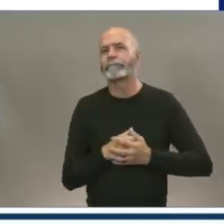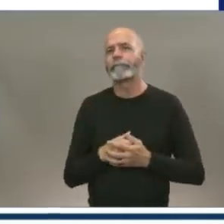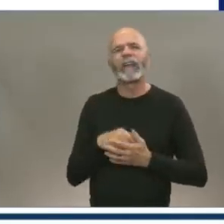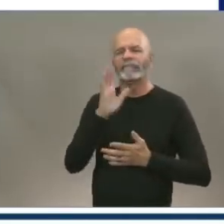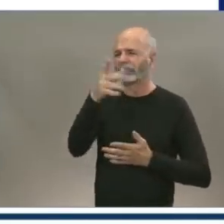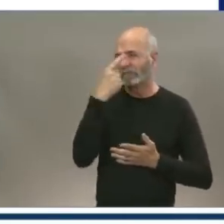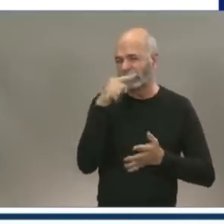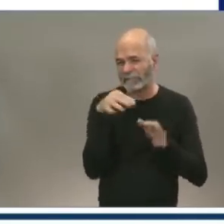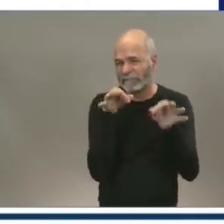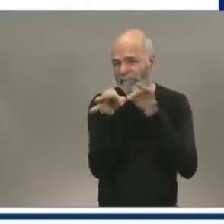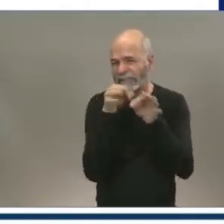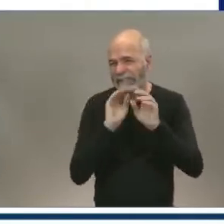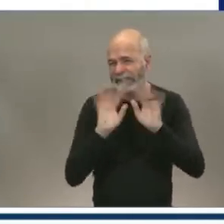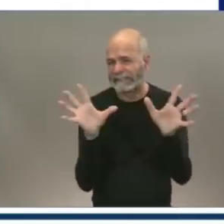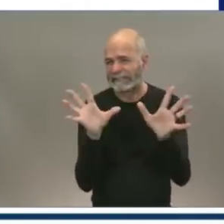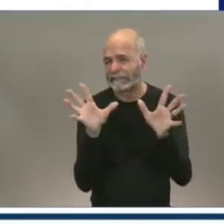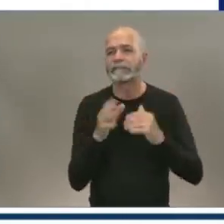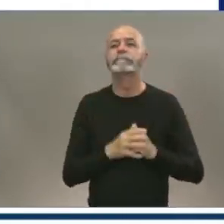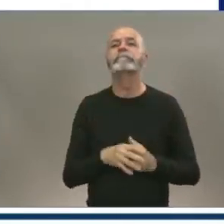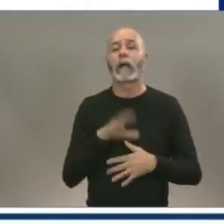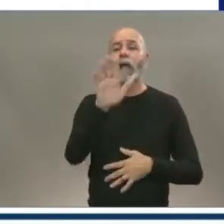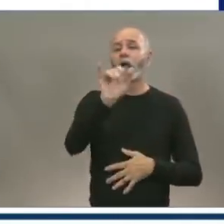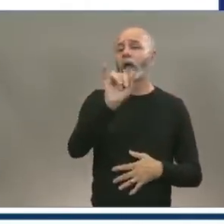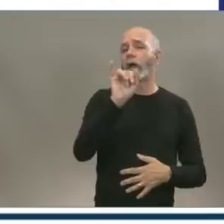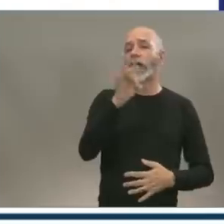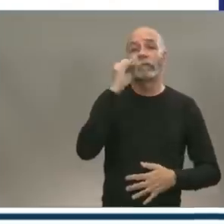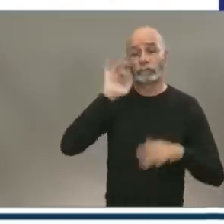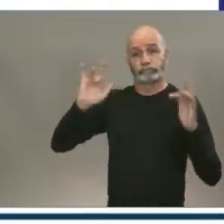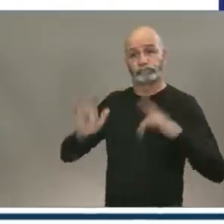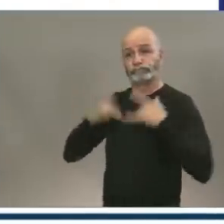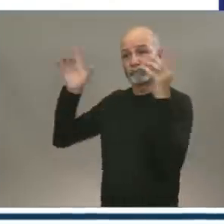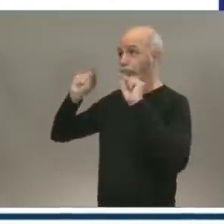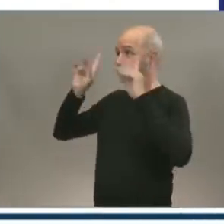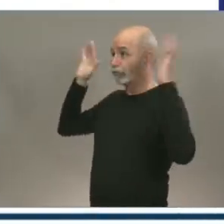If there's an event involving